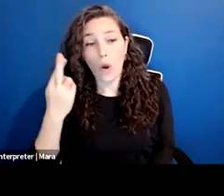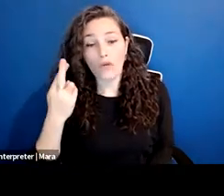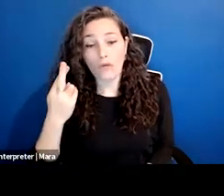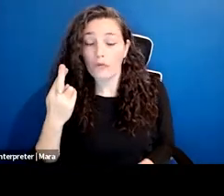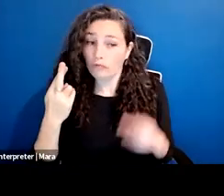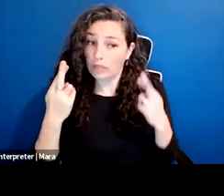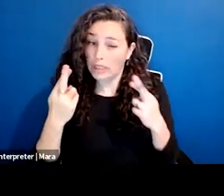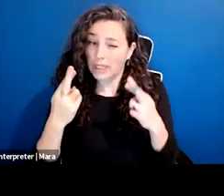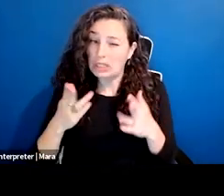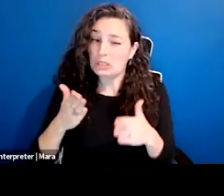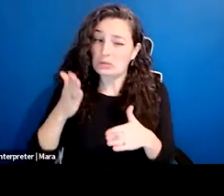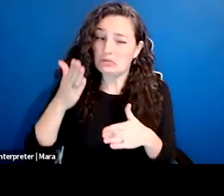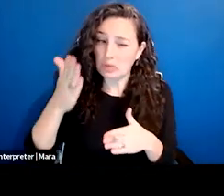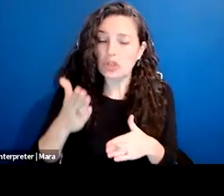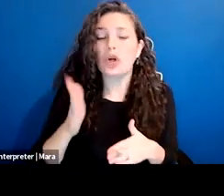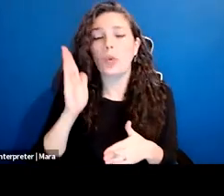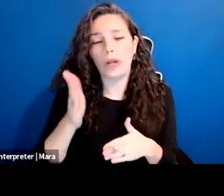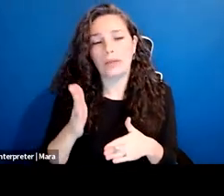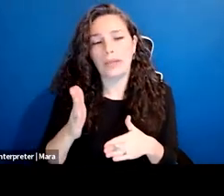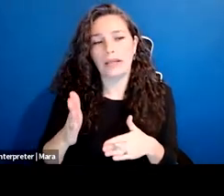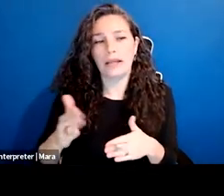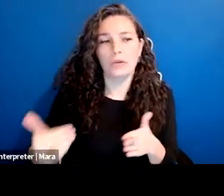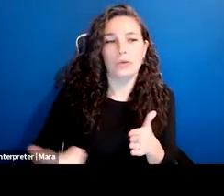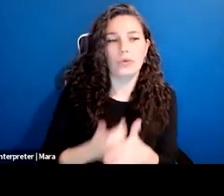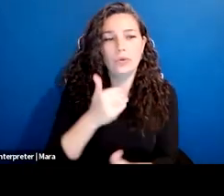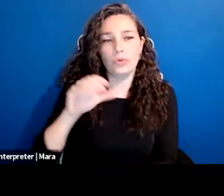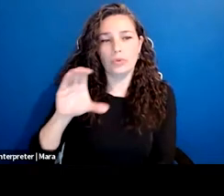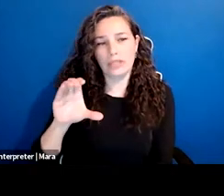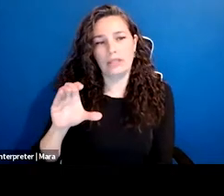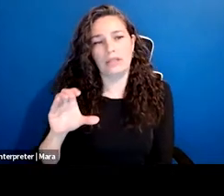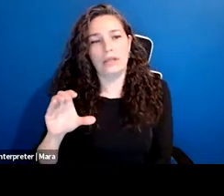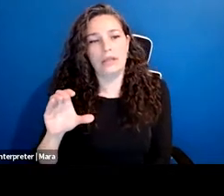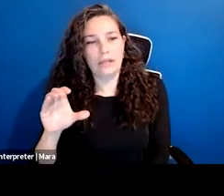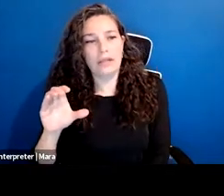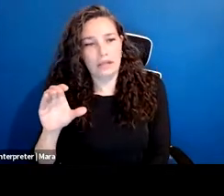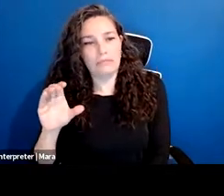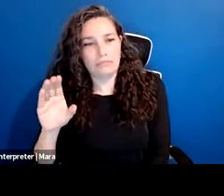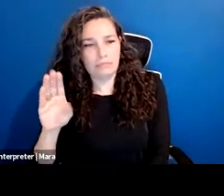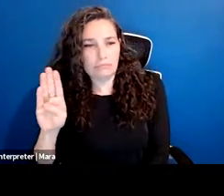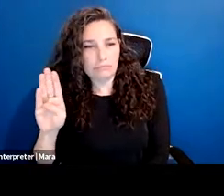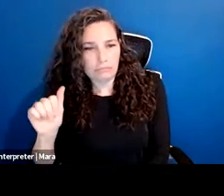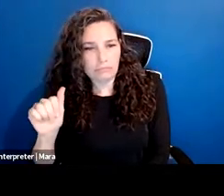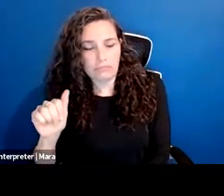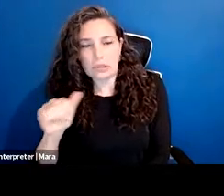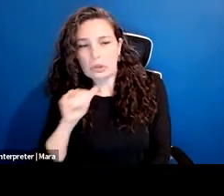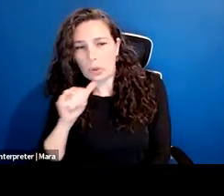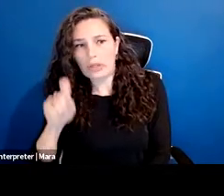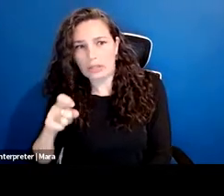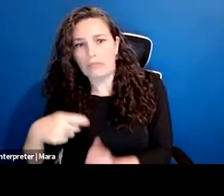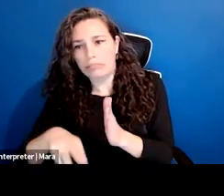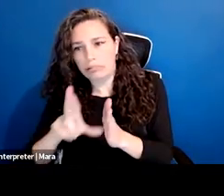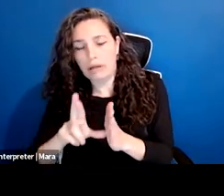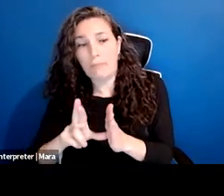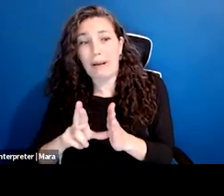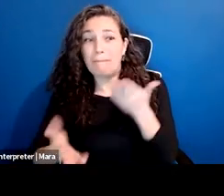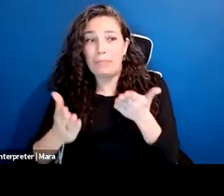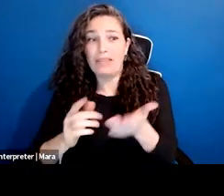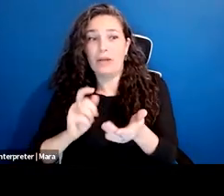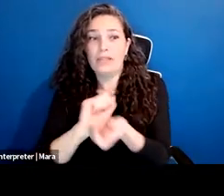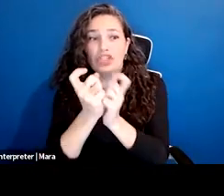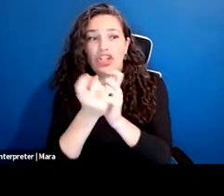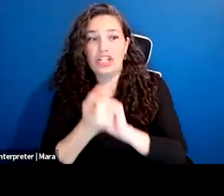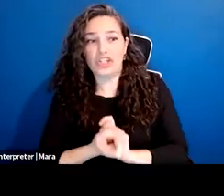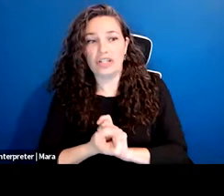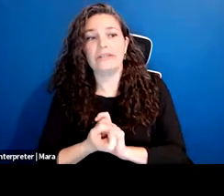another codified agreement, so you wouldn't need to look at all of those documents. But then when there's changes in the next negotiation cycle after that, there would probably be